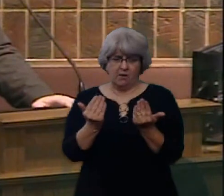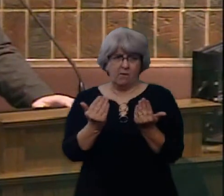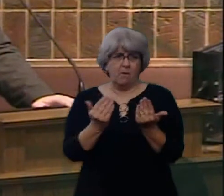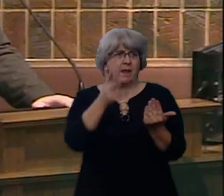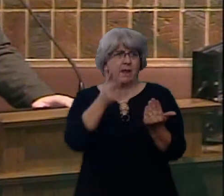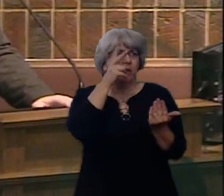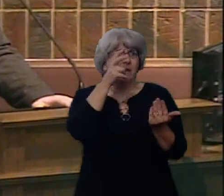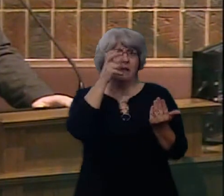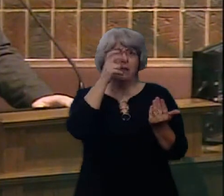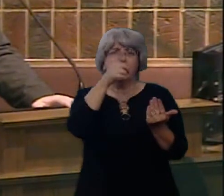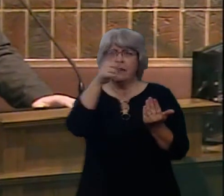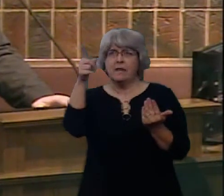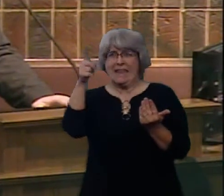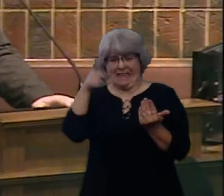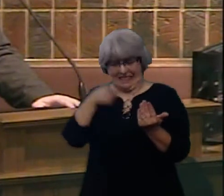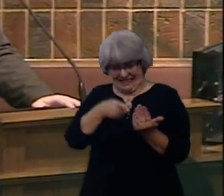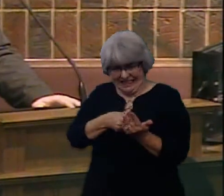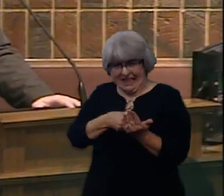found in the Word of God.